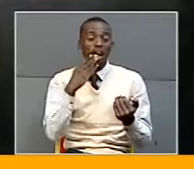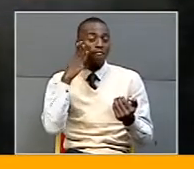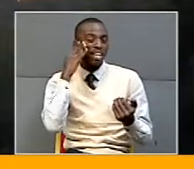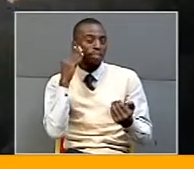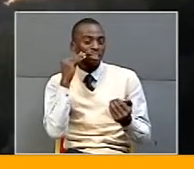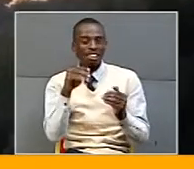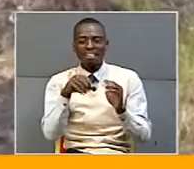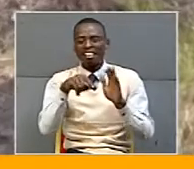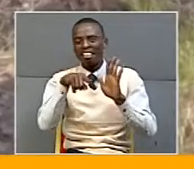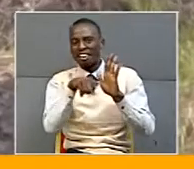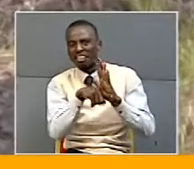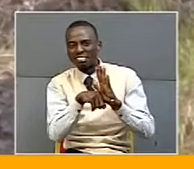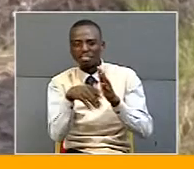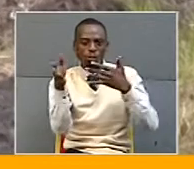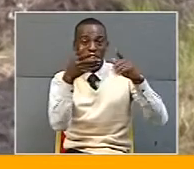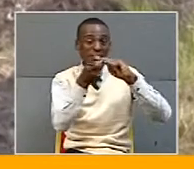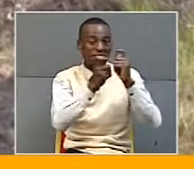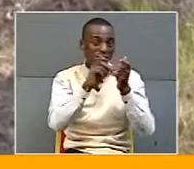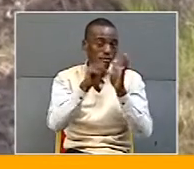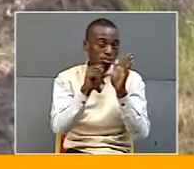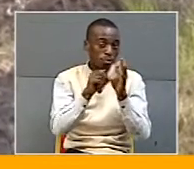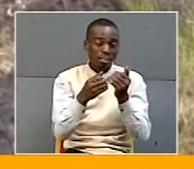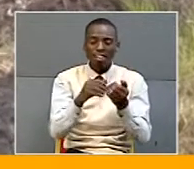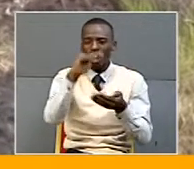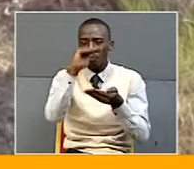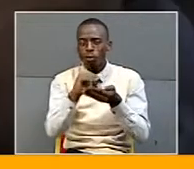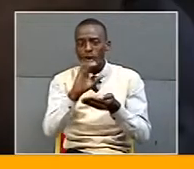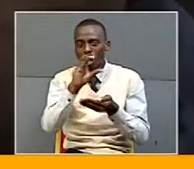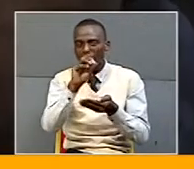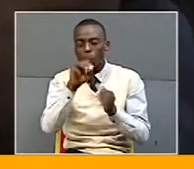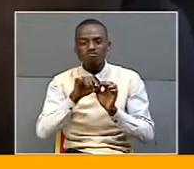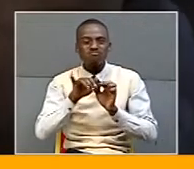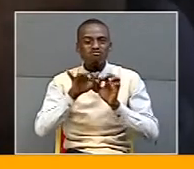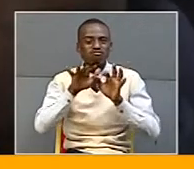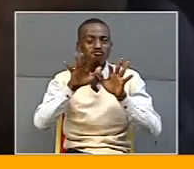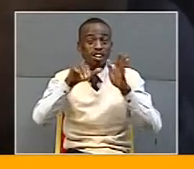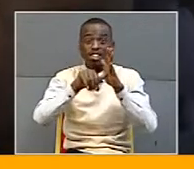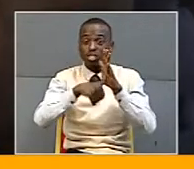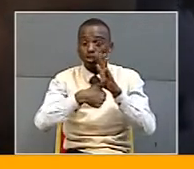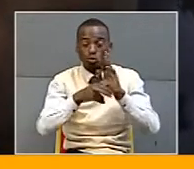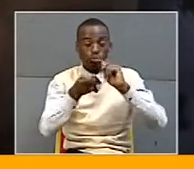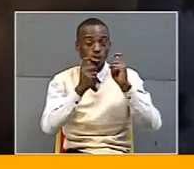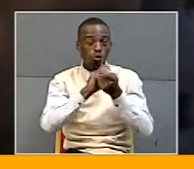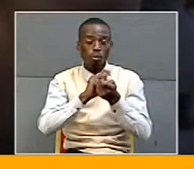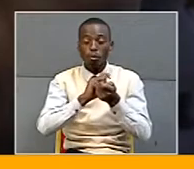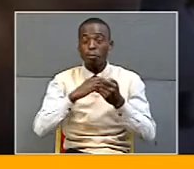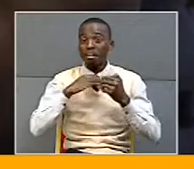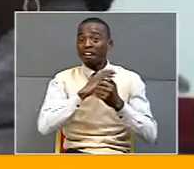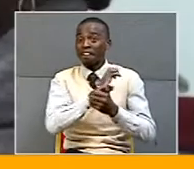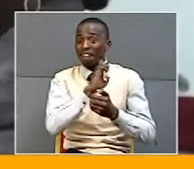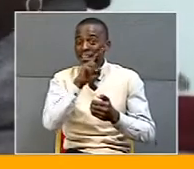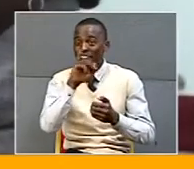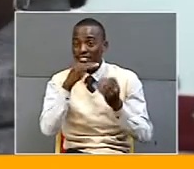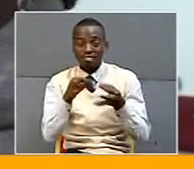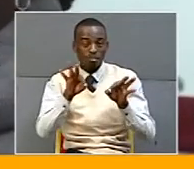less greenhouse emissions, a proposed reduction in carbon pollution and addressing issues of renewable energy is